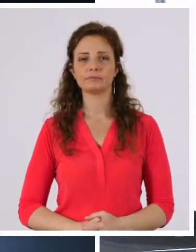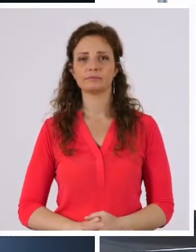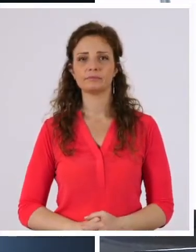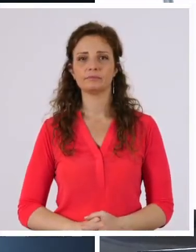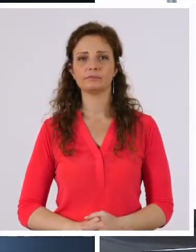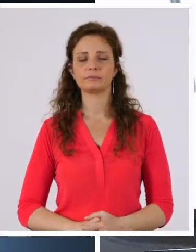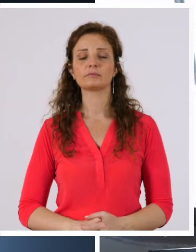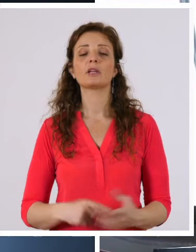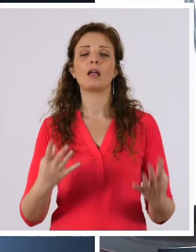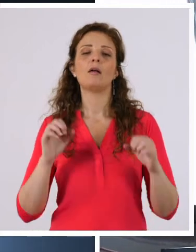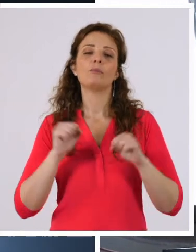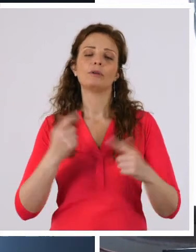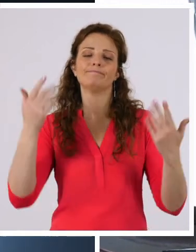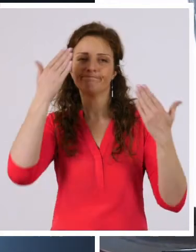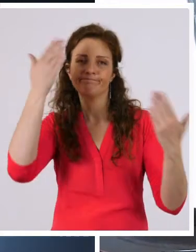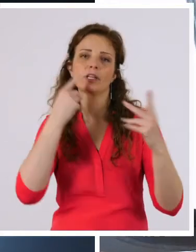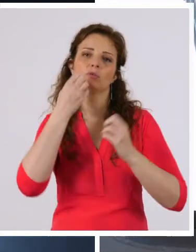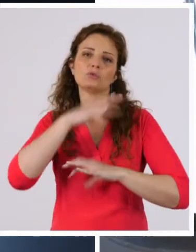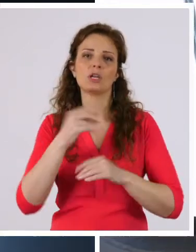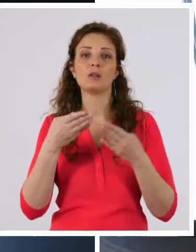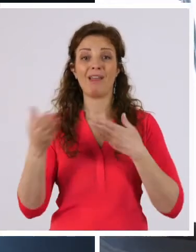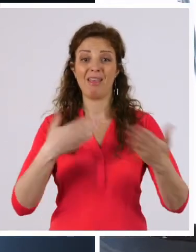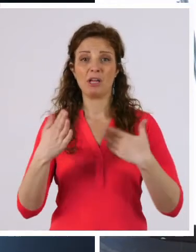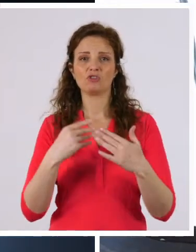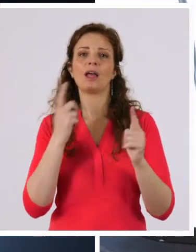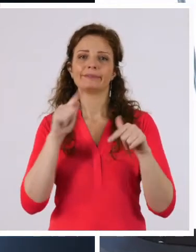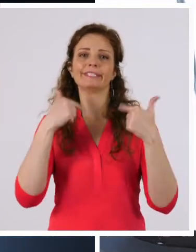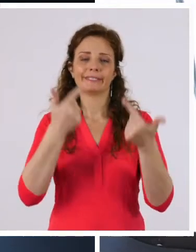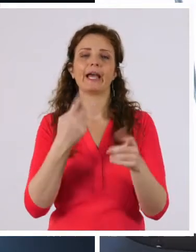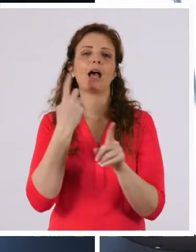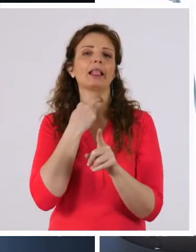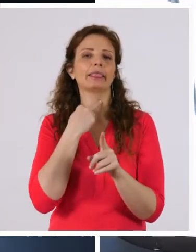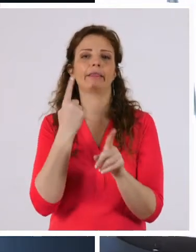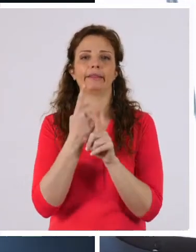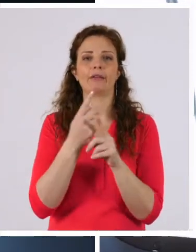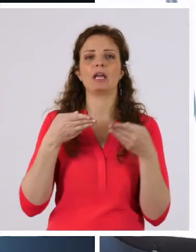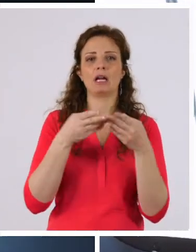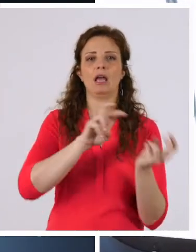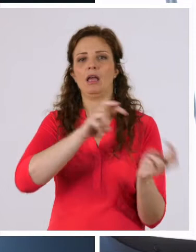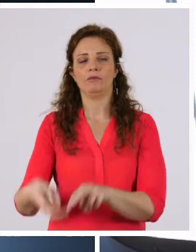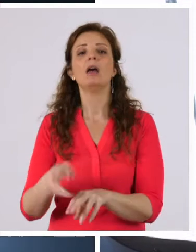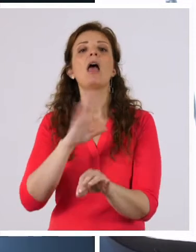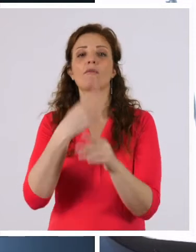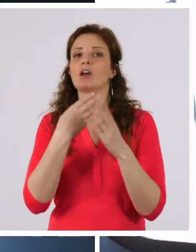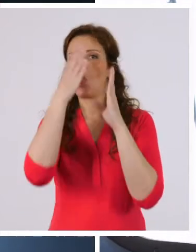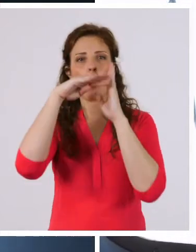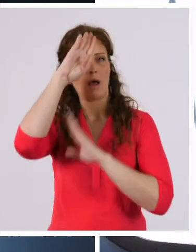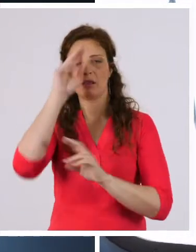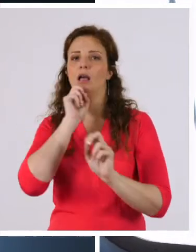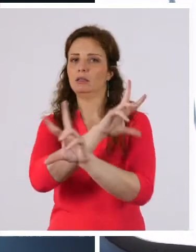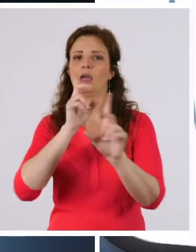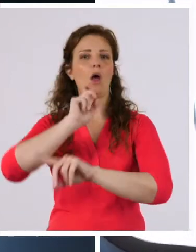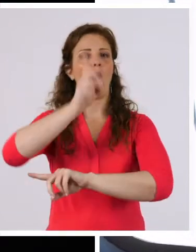In the unlikely event of an emergency calling for the abandon of the ship, the order will be given by the captain through the intercom